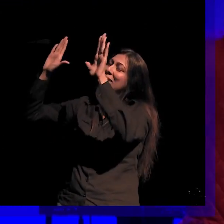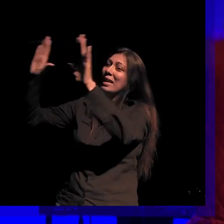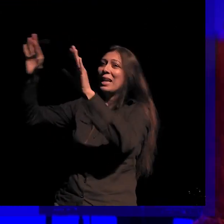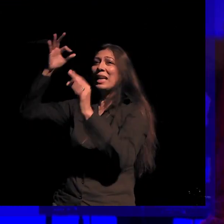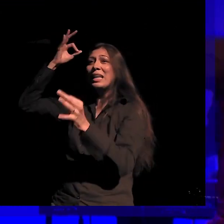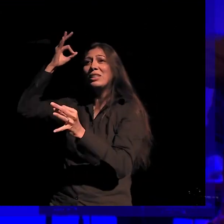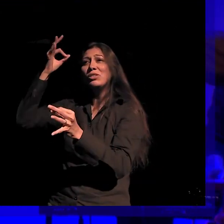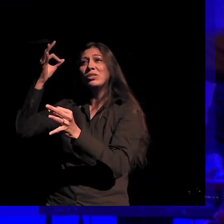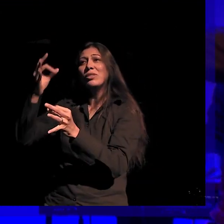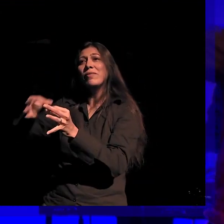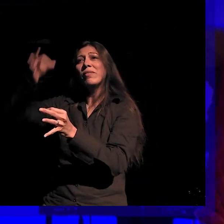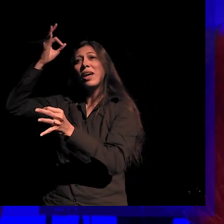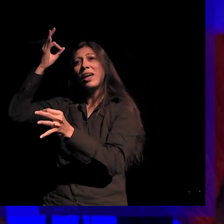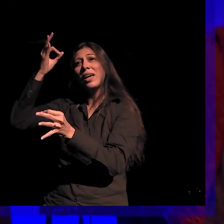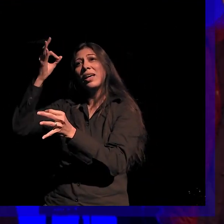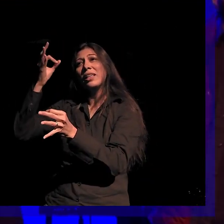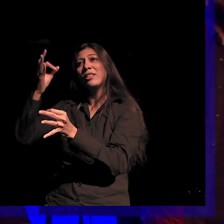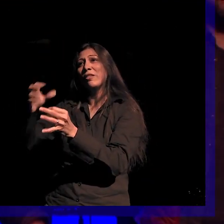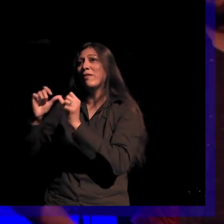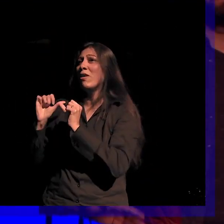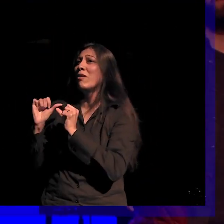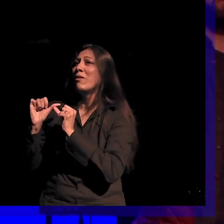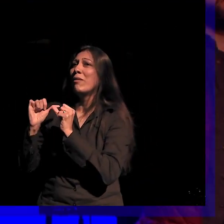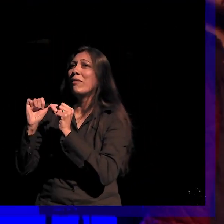Great is your